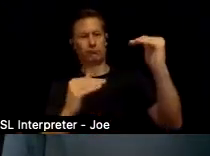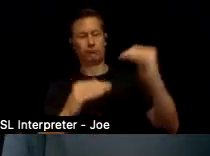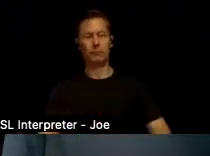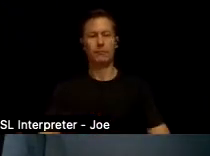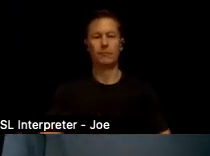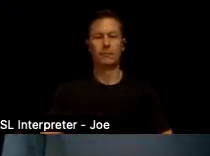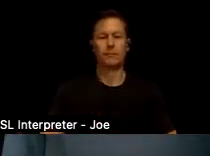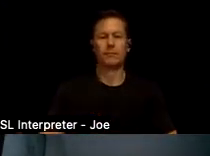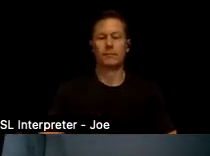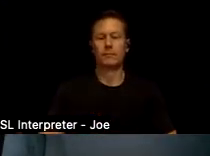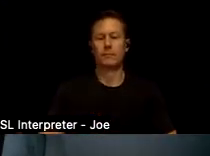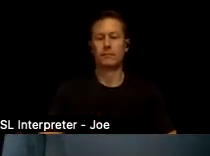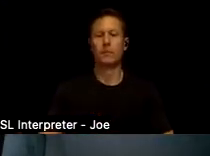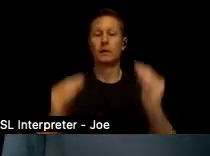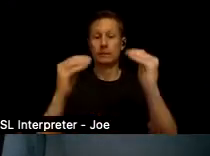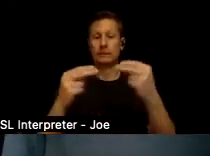other. Next slide.